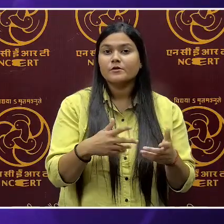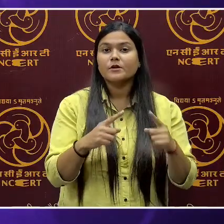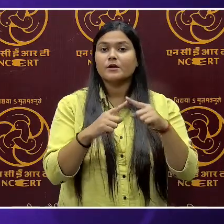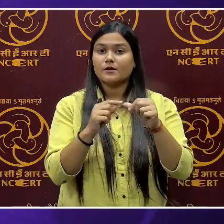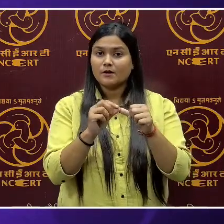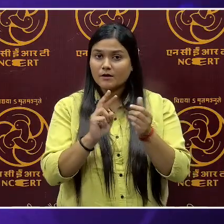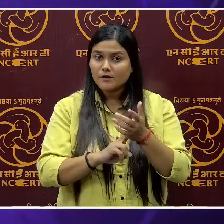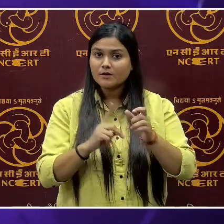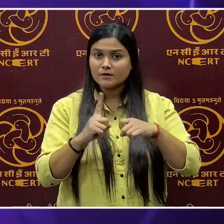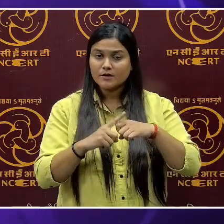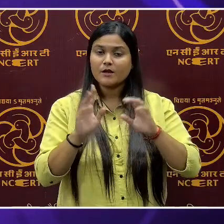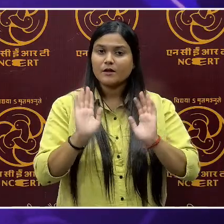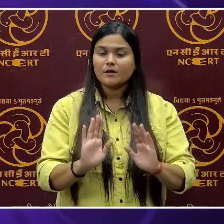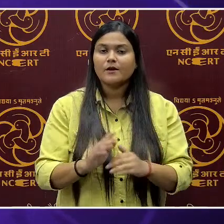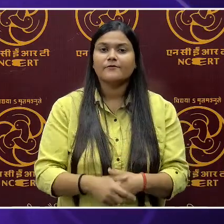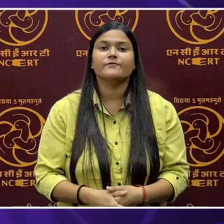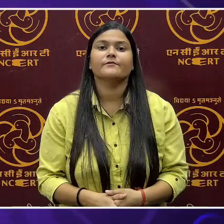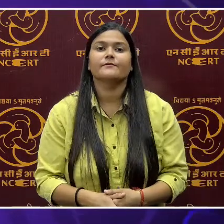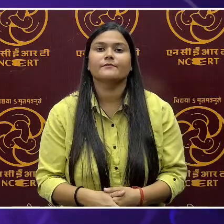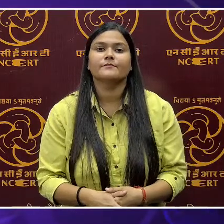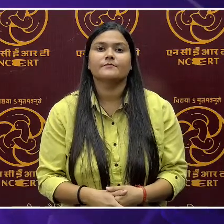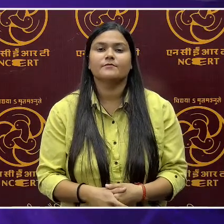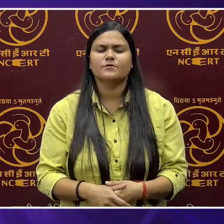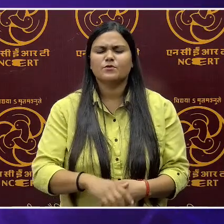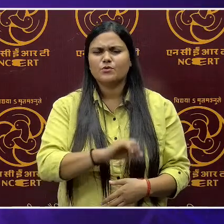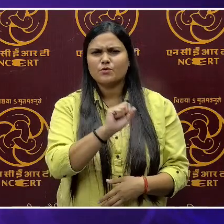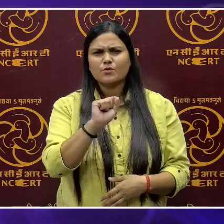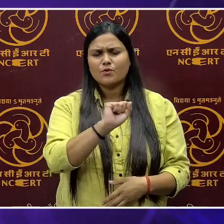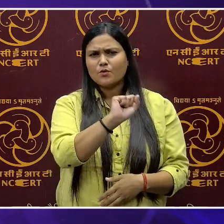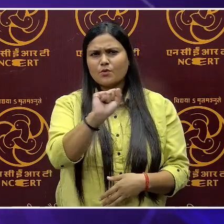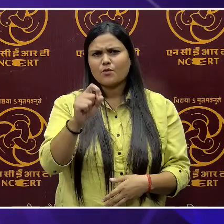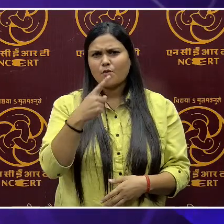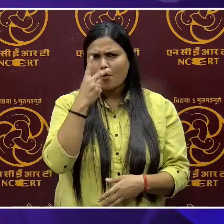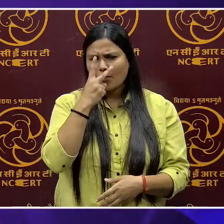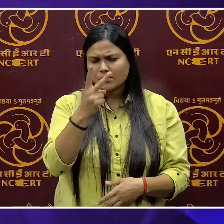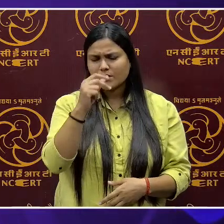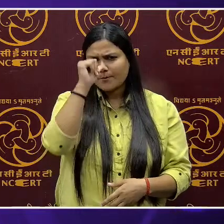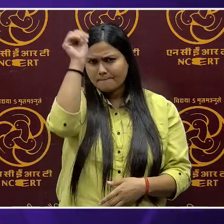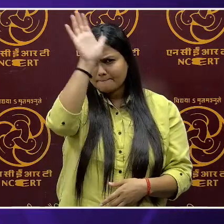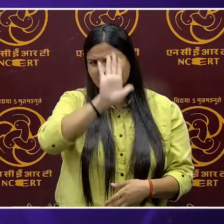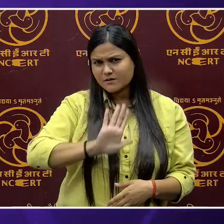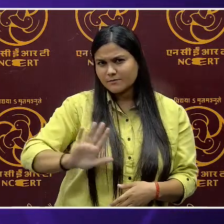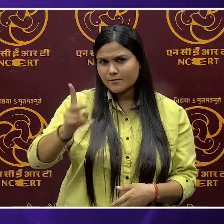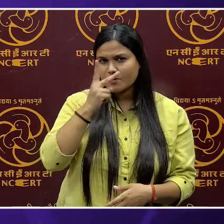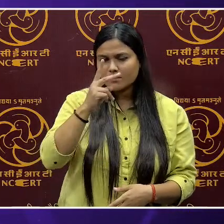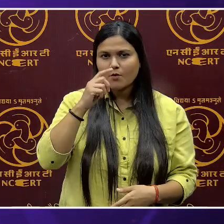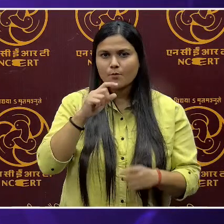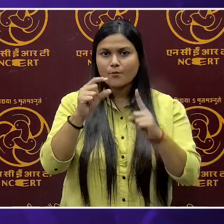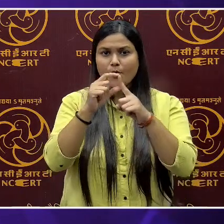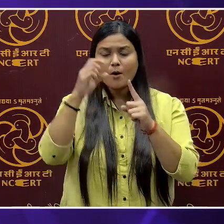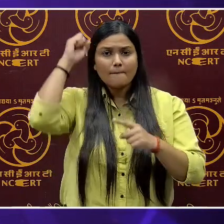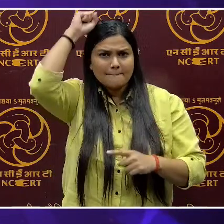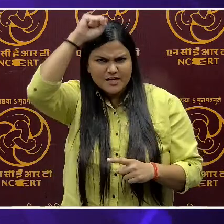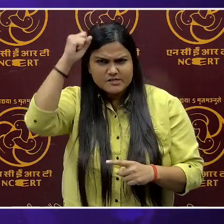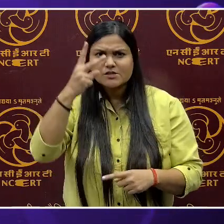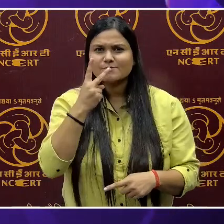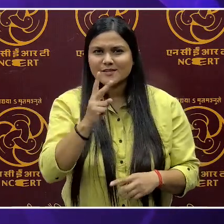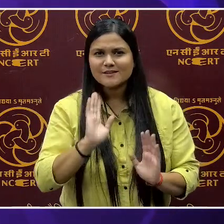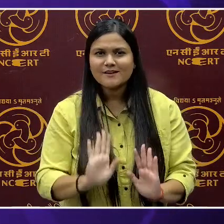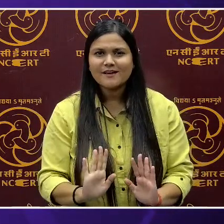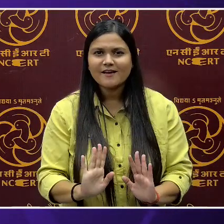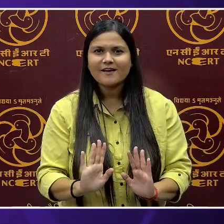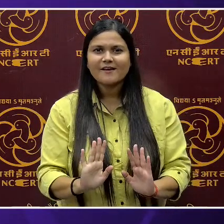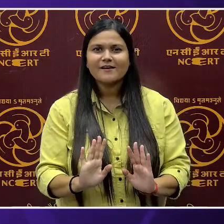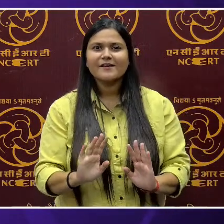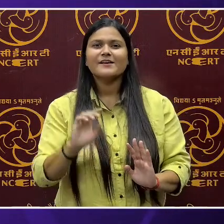tanks. Now, once again, are you able to see Punjab in the map? Yes, ma'am. Yes, so it's right